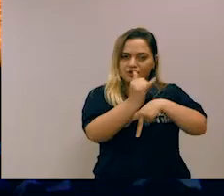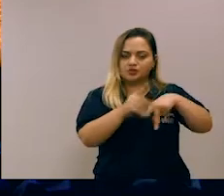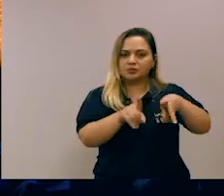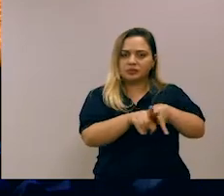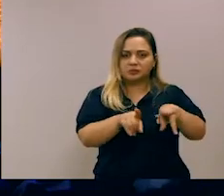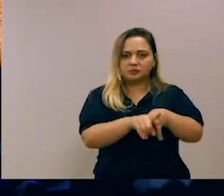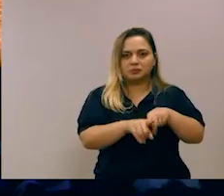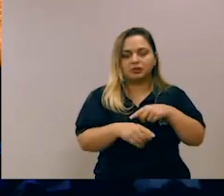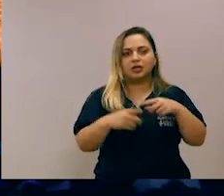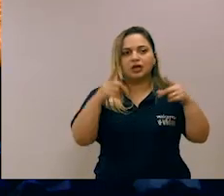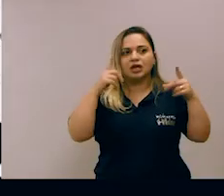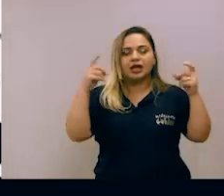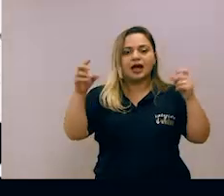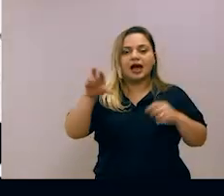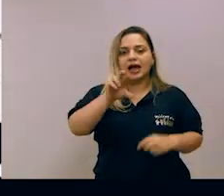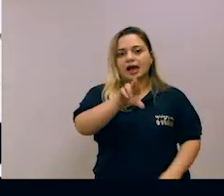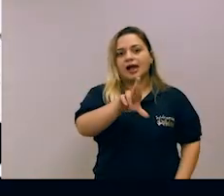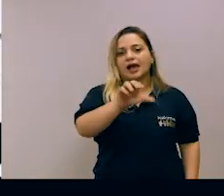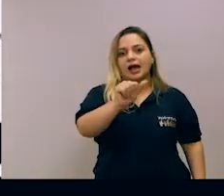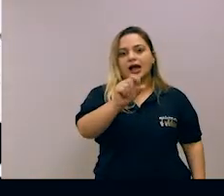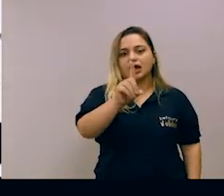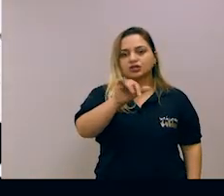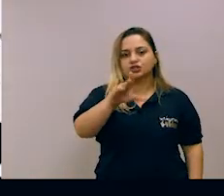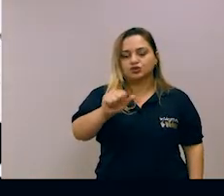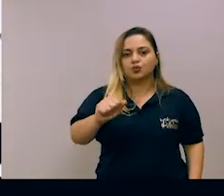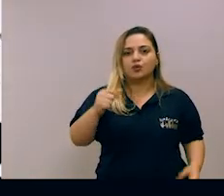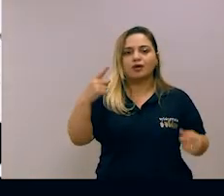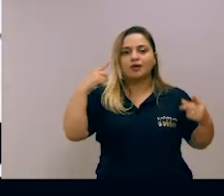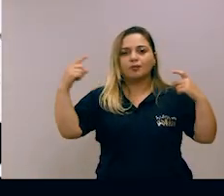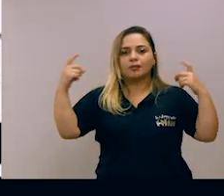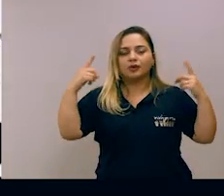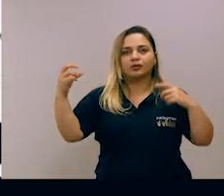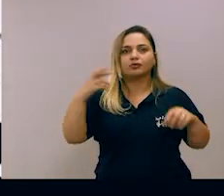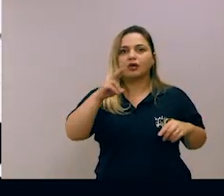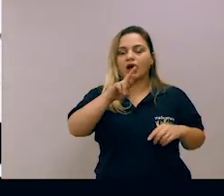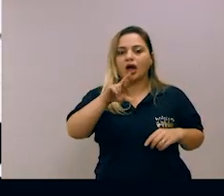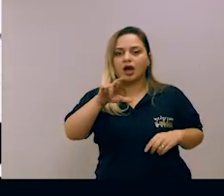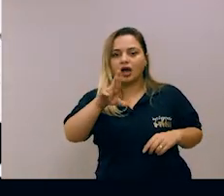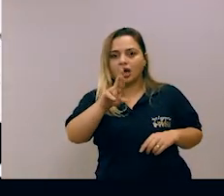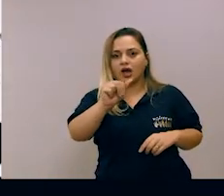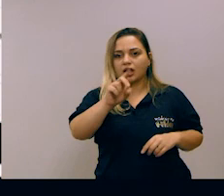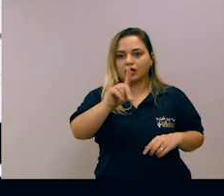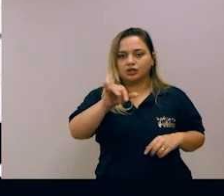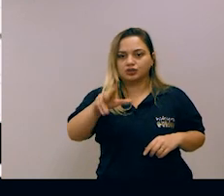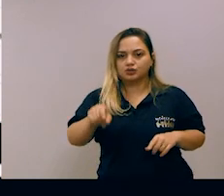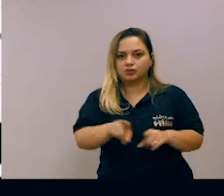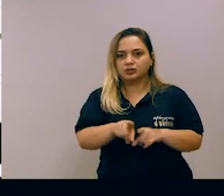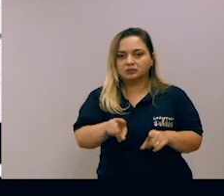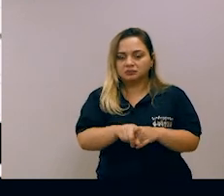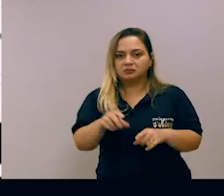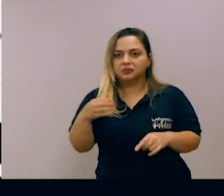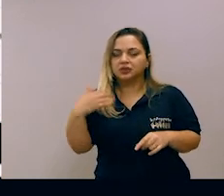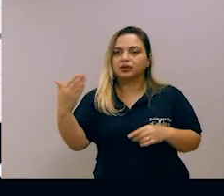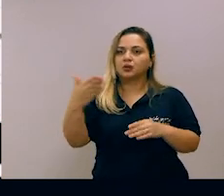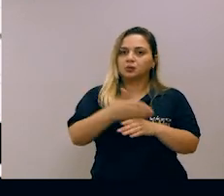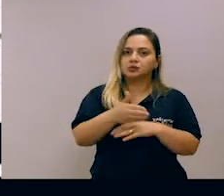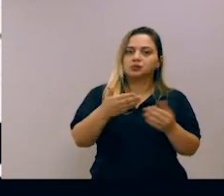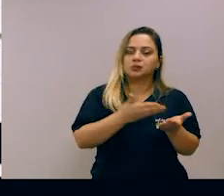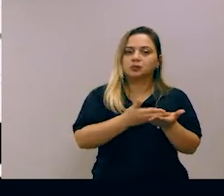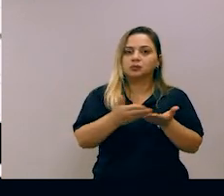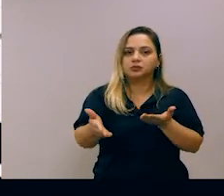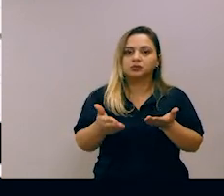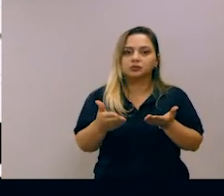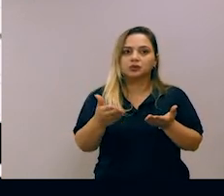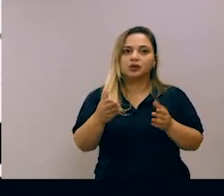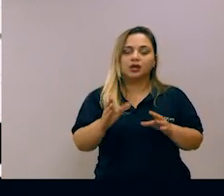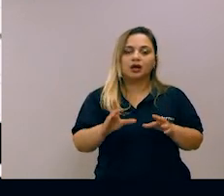found, radio frequencies. And we overlapped everything, those who work with planning, and